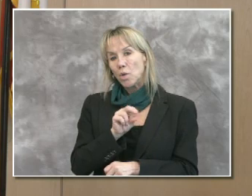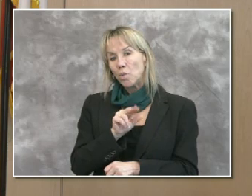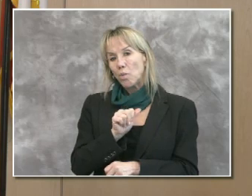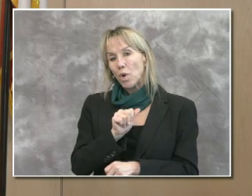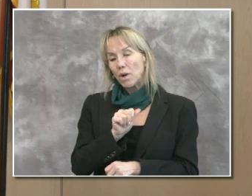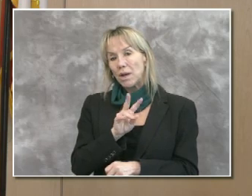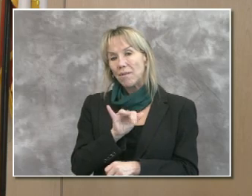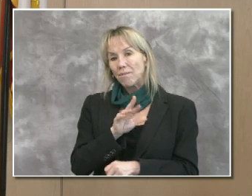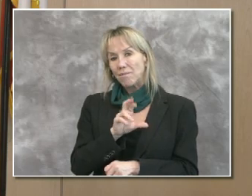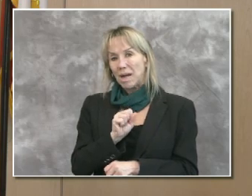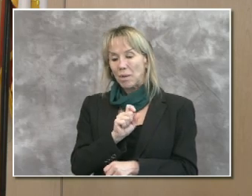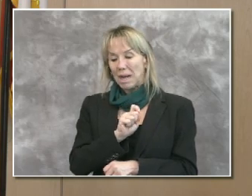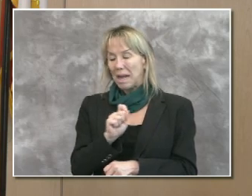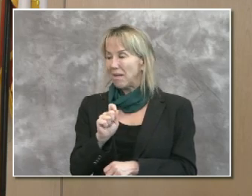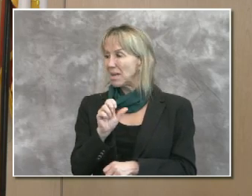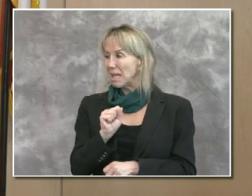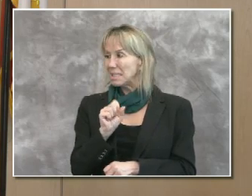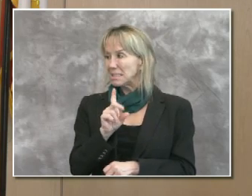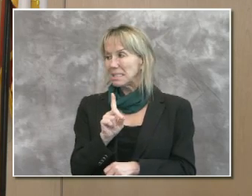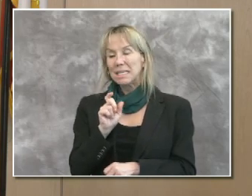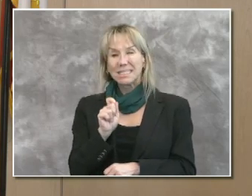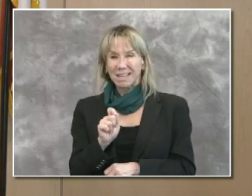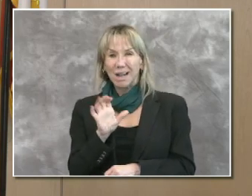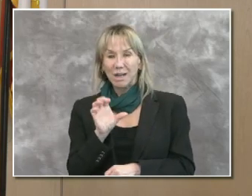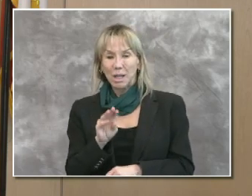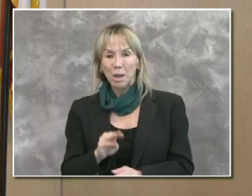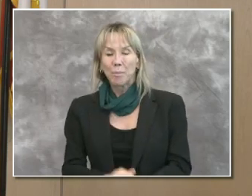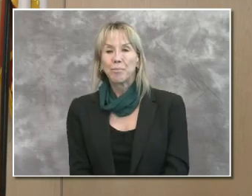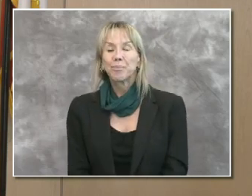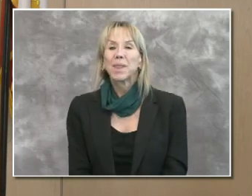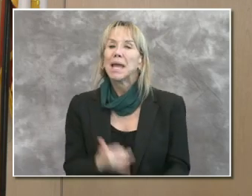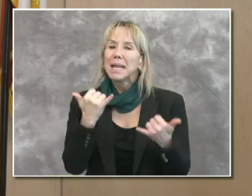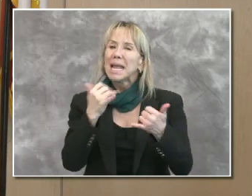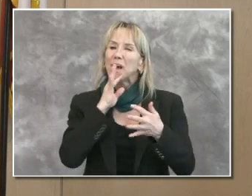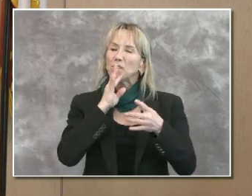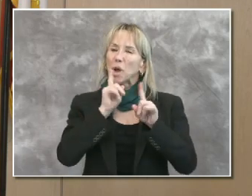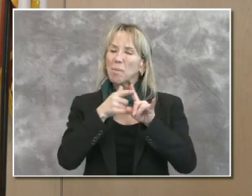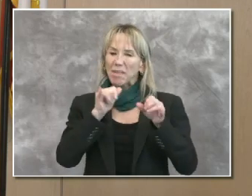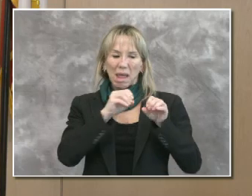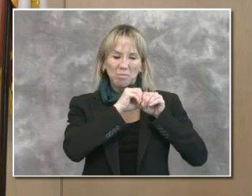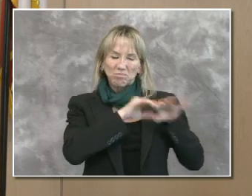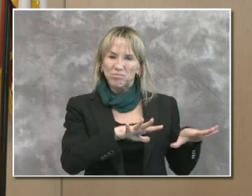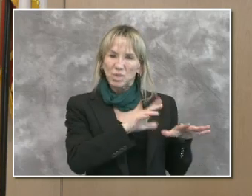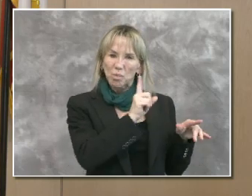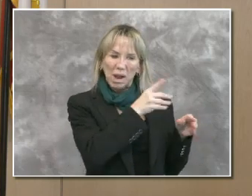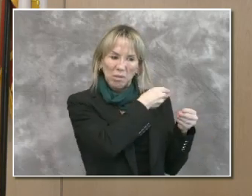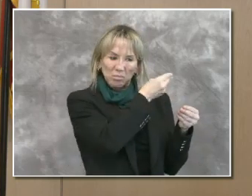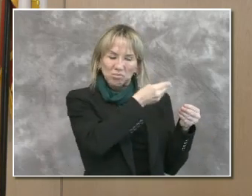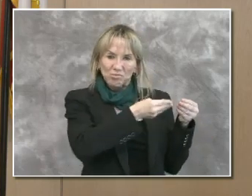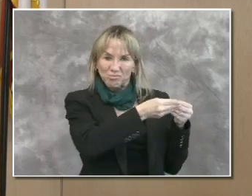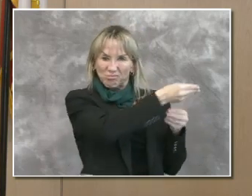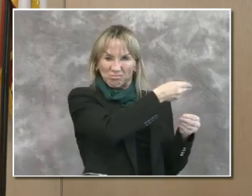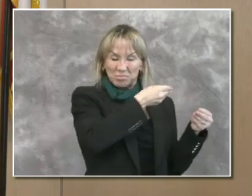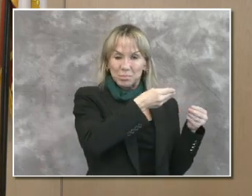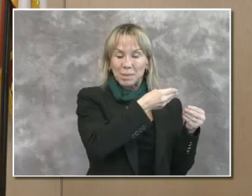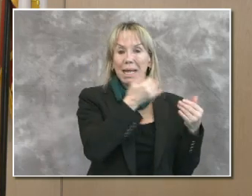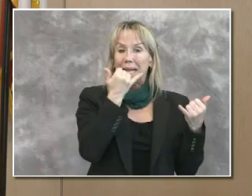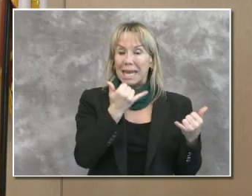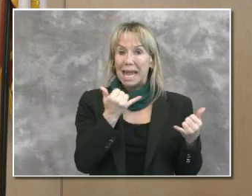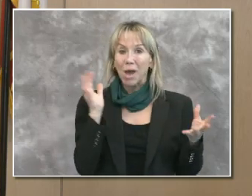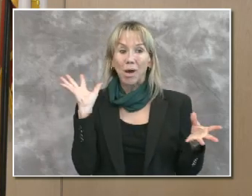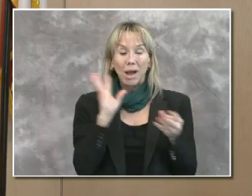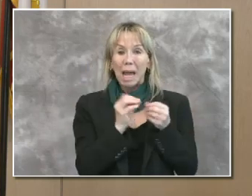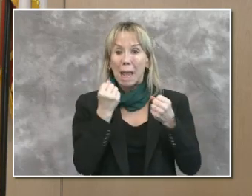www.coronavirus-sd.com. Now regarding outbreaks in congregate and community settings, today we are reporting a cumulative total